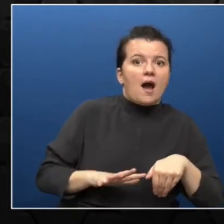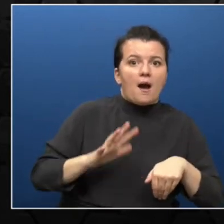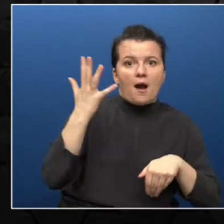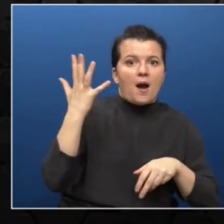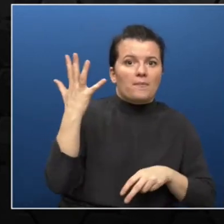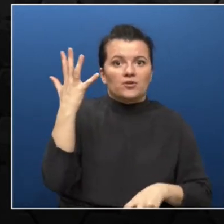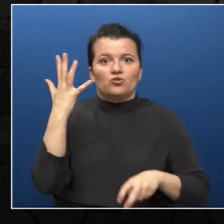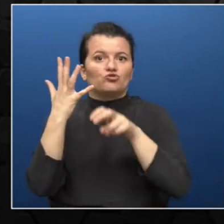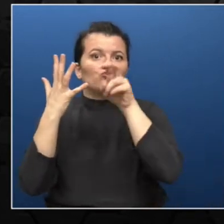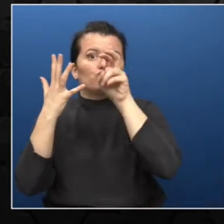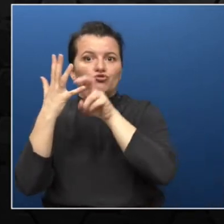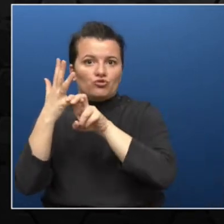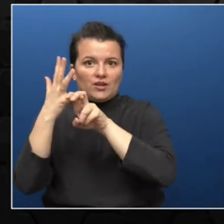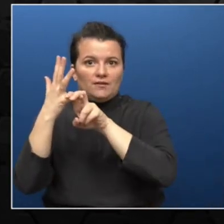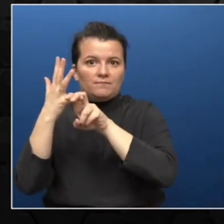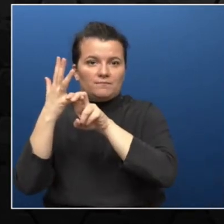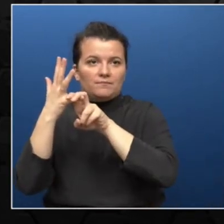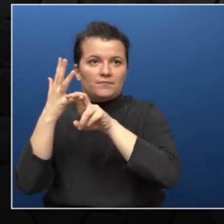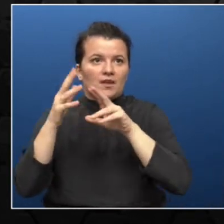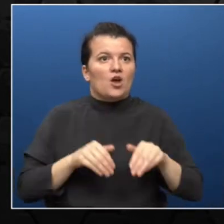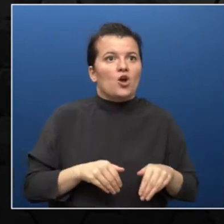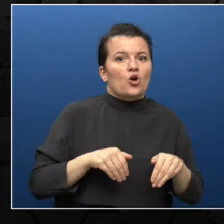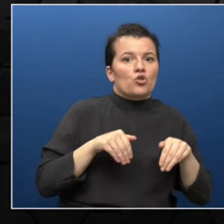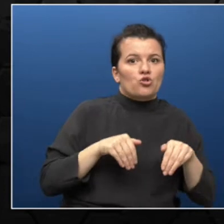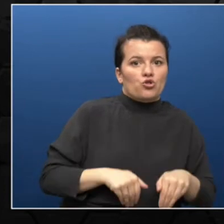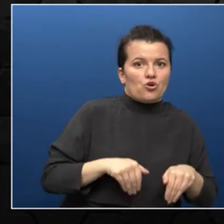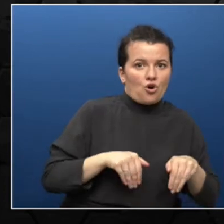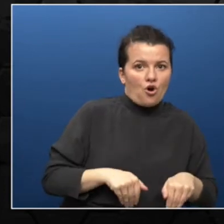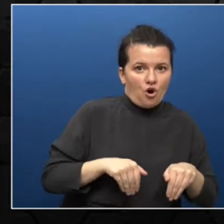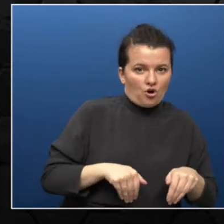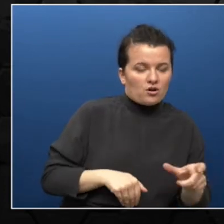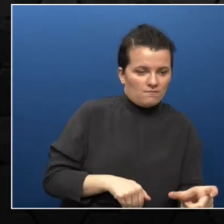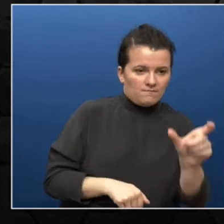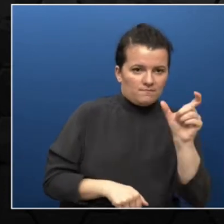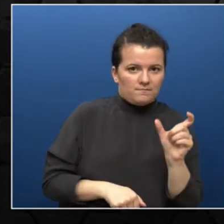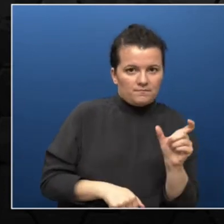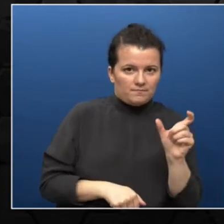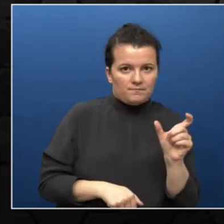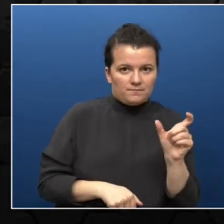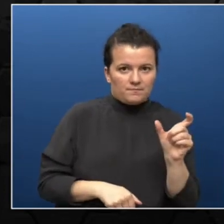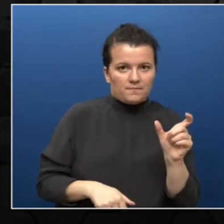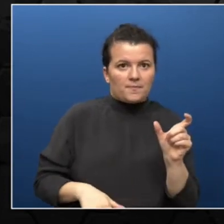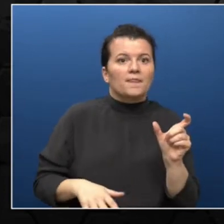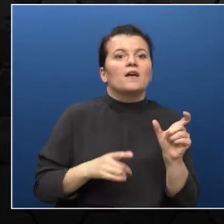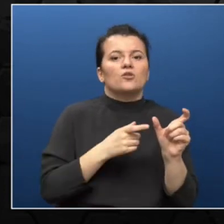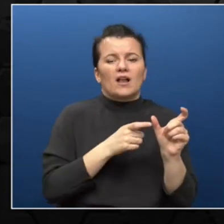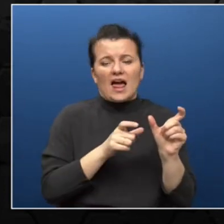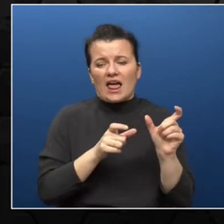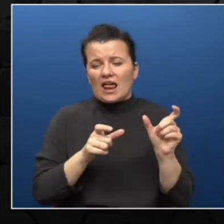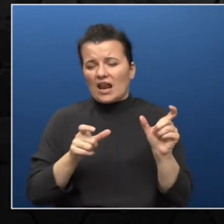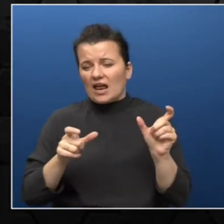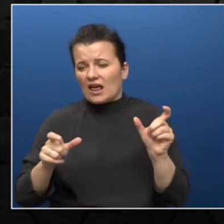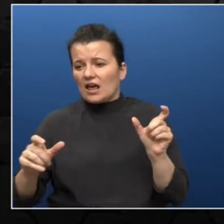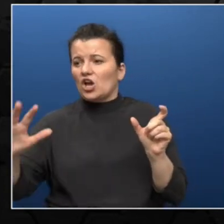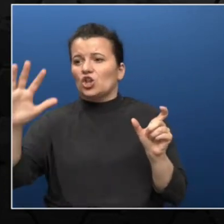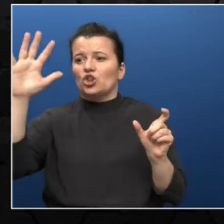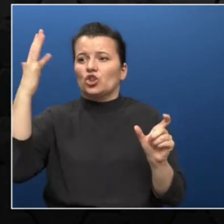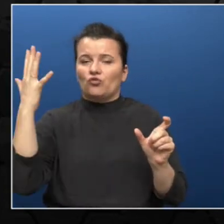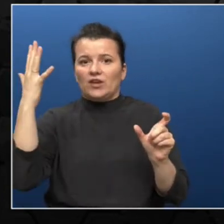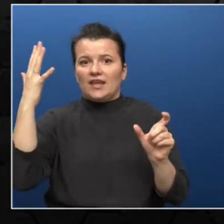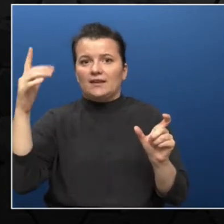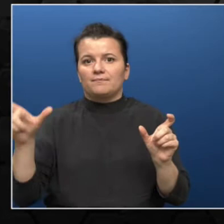dog. We don't need is, up we need a, we don't need that, and tree. So the dog, up, and tree